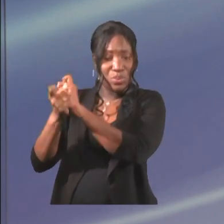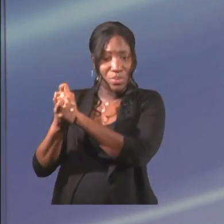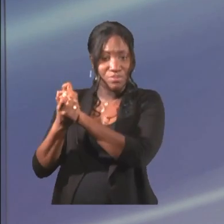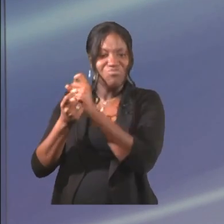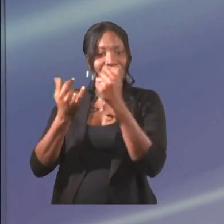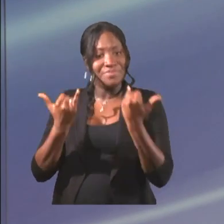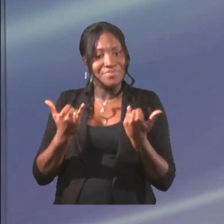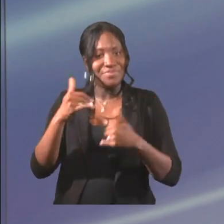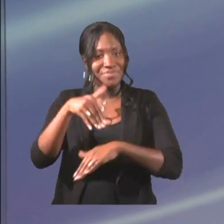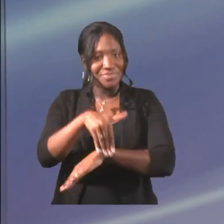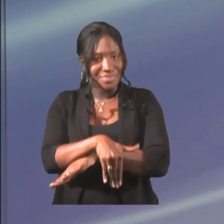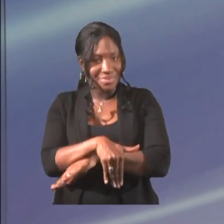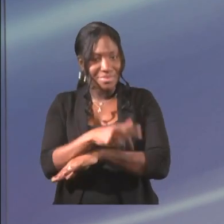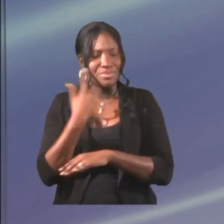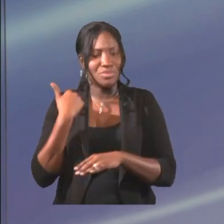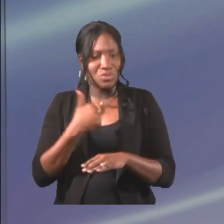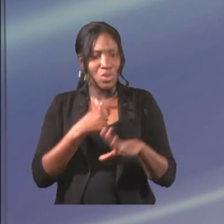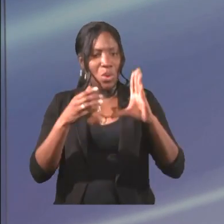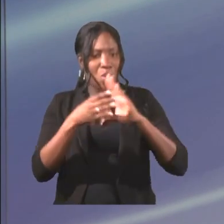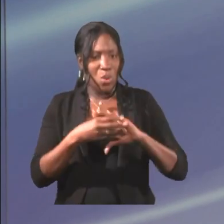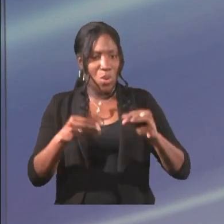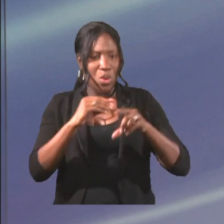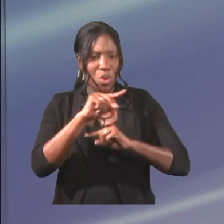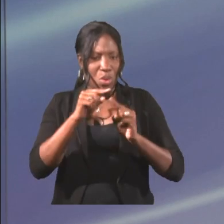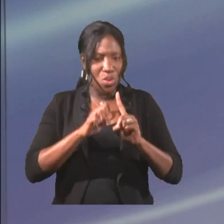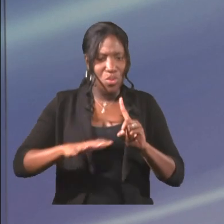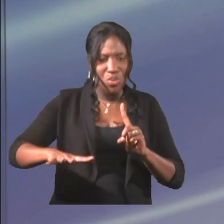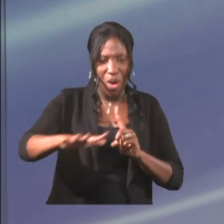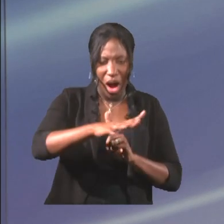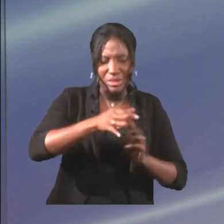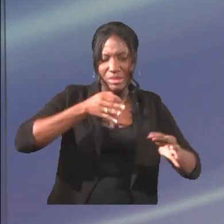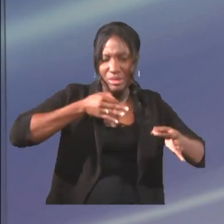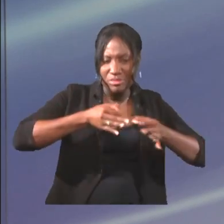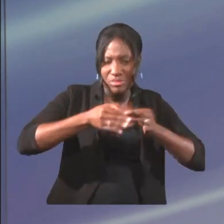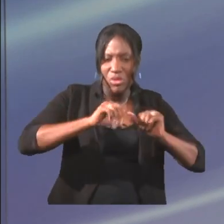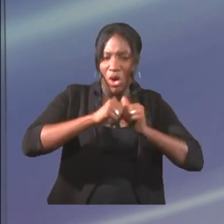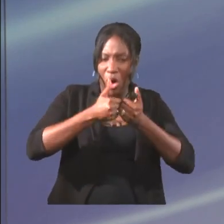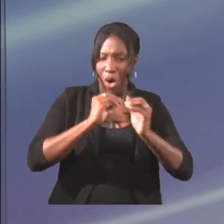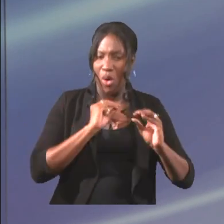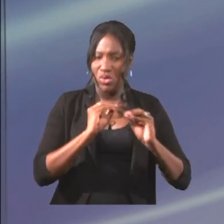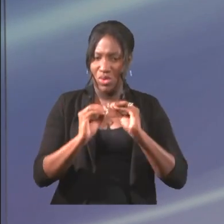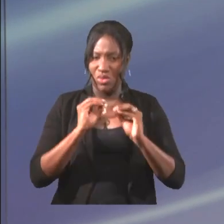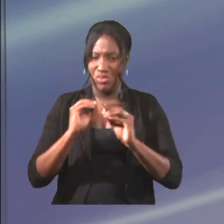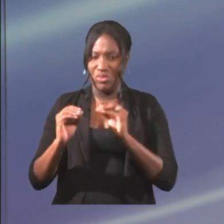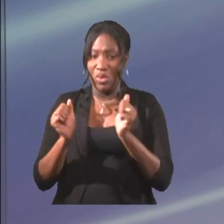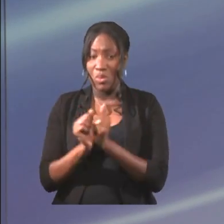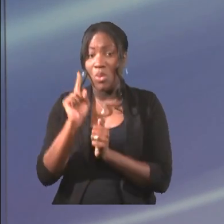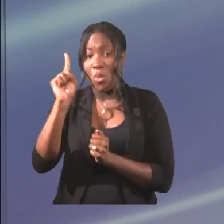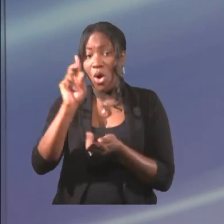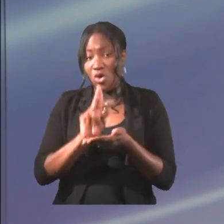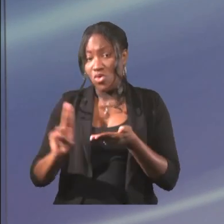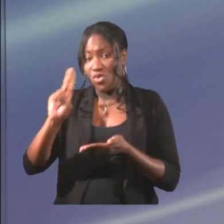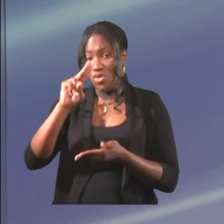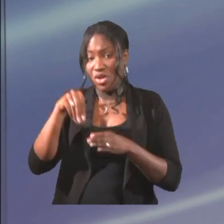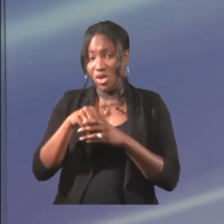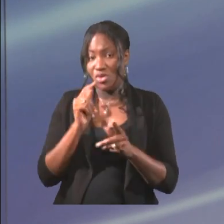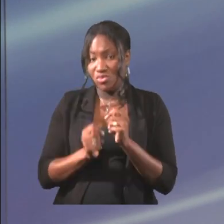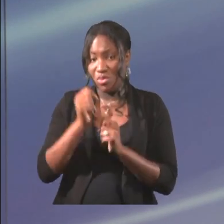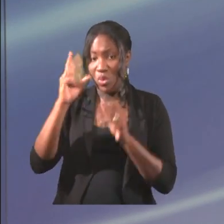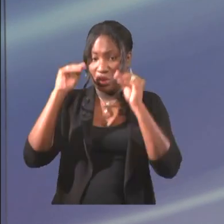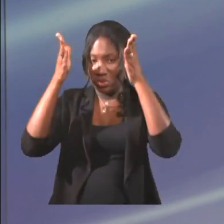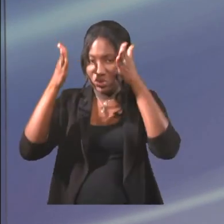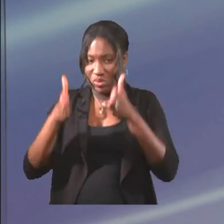In tonight's Keeping It Green, we explore these and how they are being addressed with one University of Trinidad and Tobago